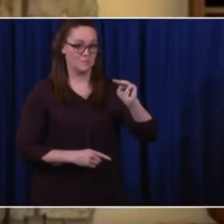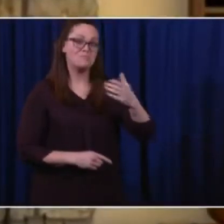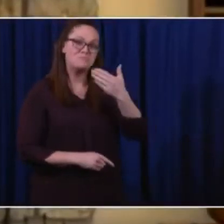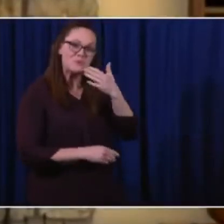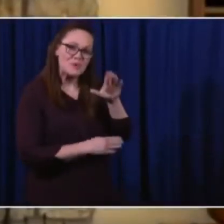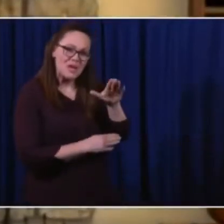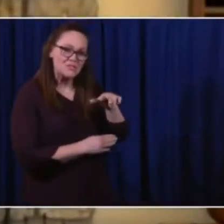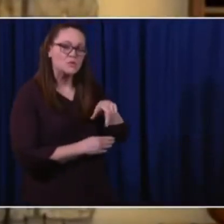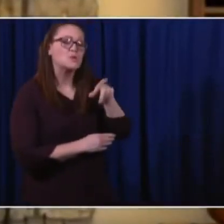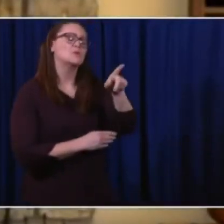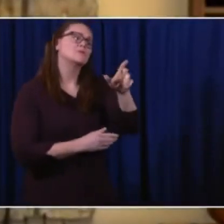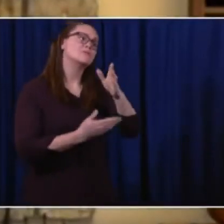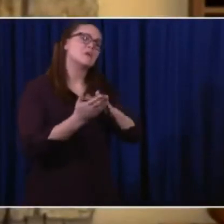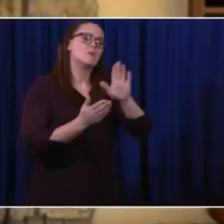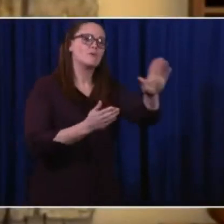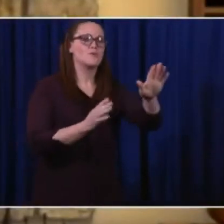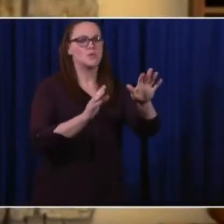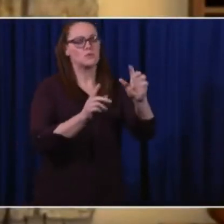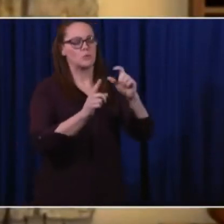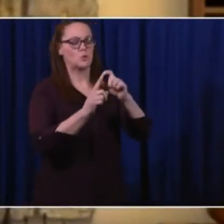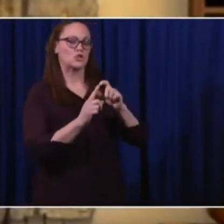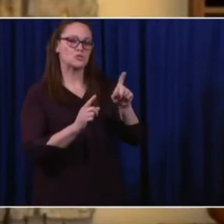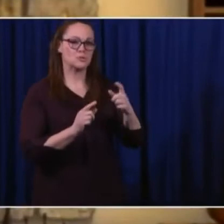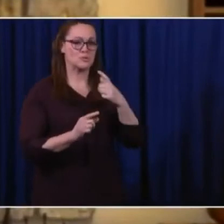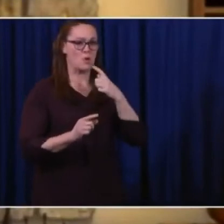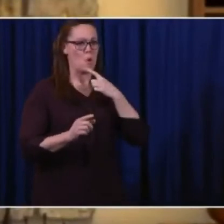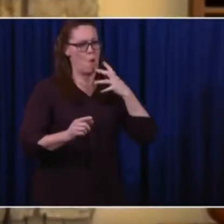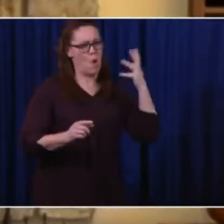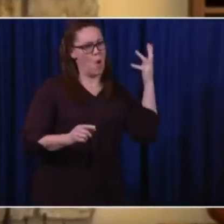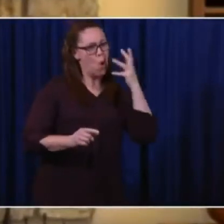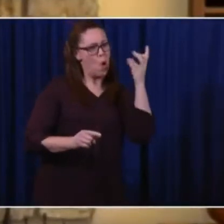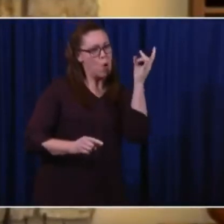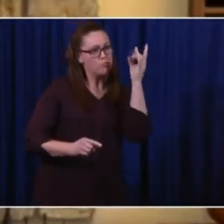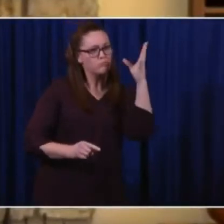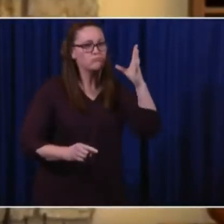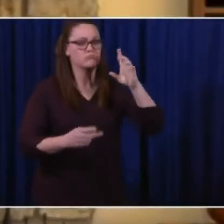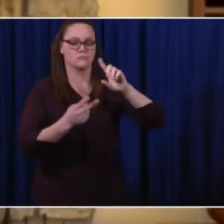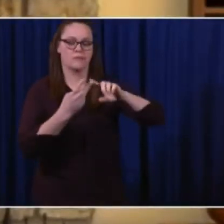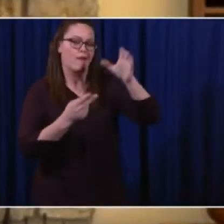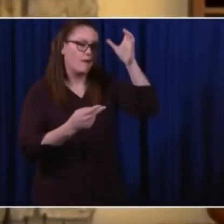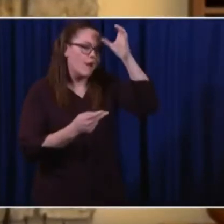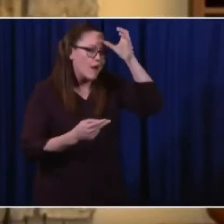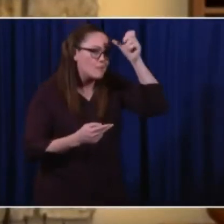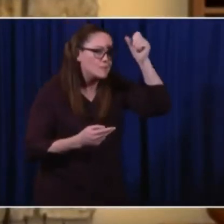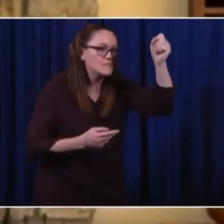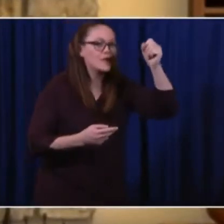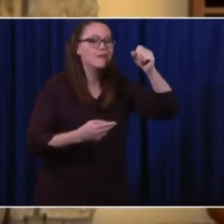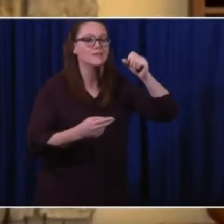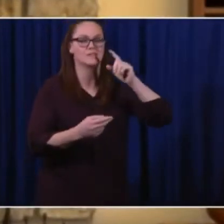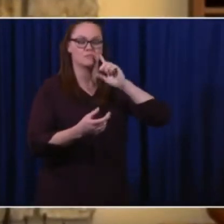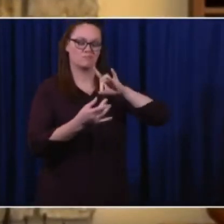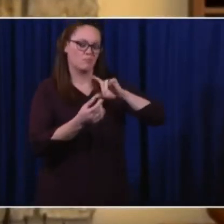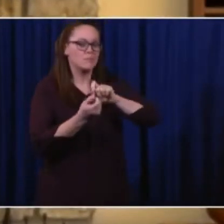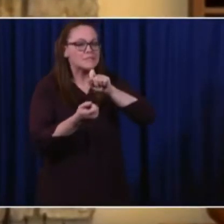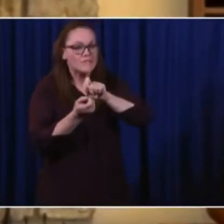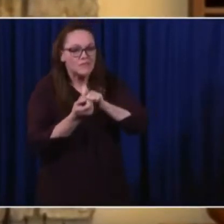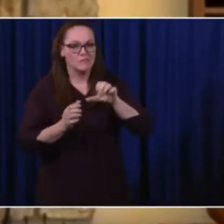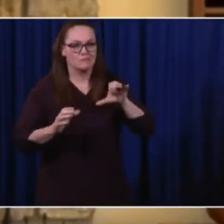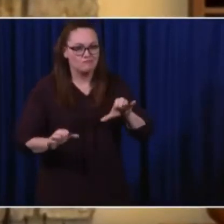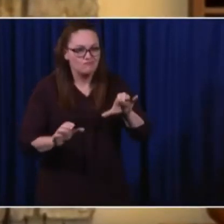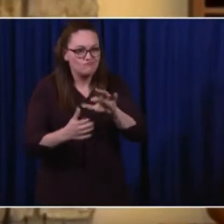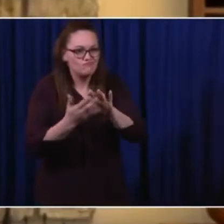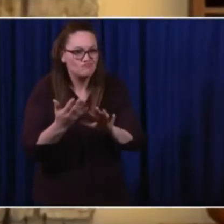like dramatic to paint the picture of the virus and common sense as far as what certain measures need to be taken. And